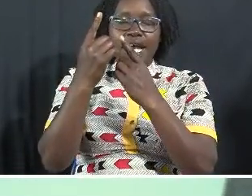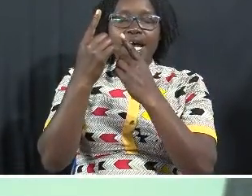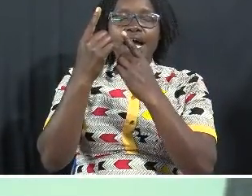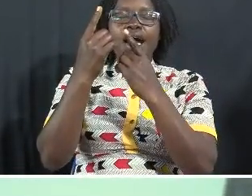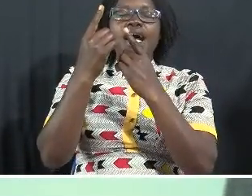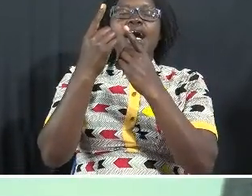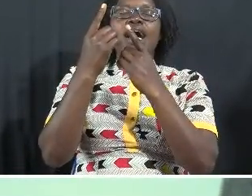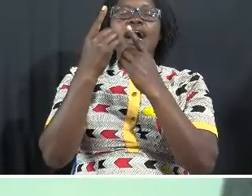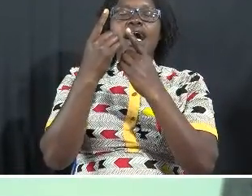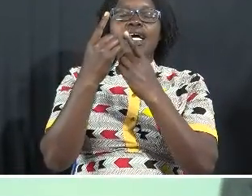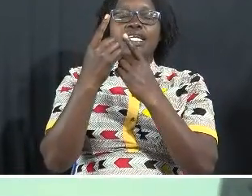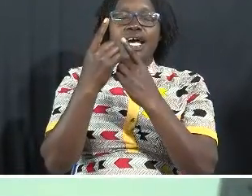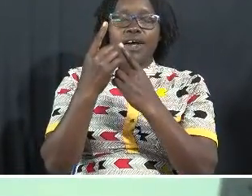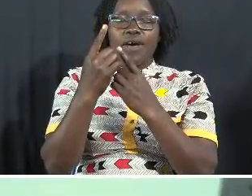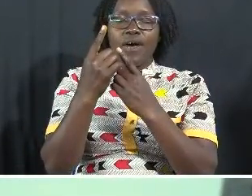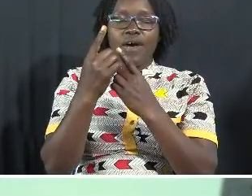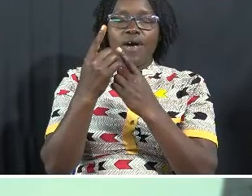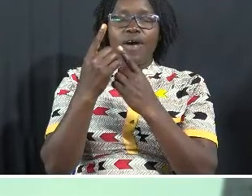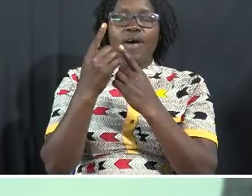anakuja,